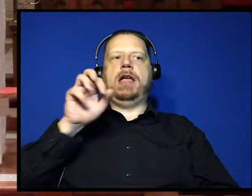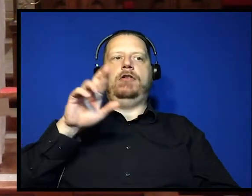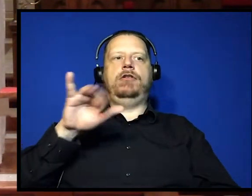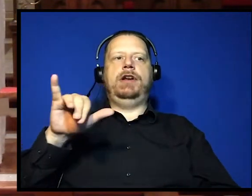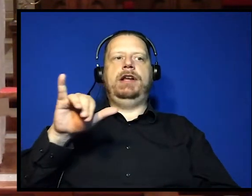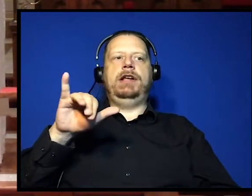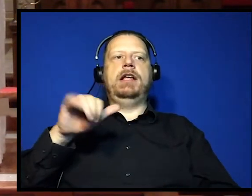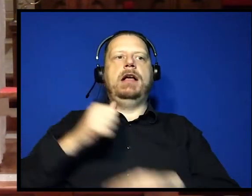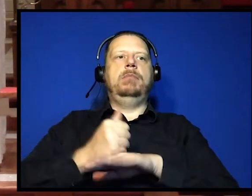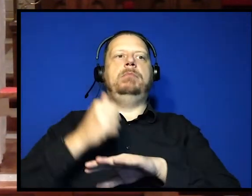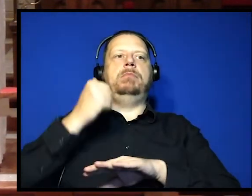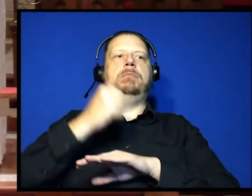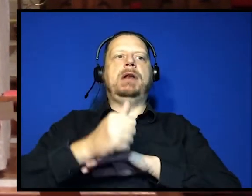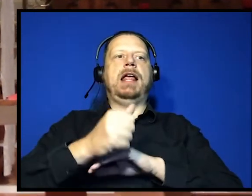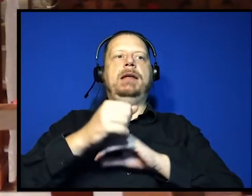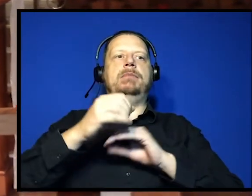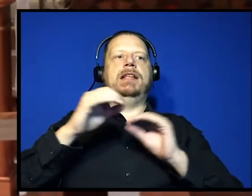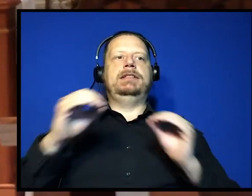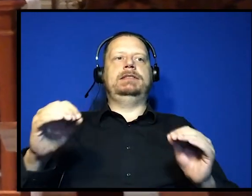mild.